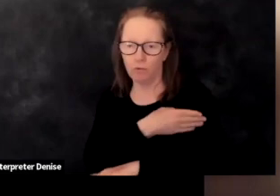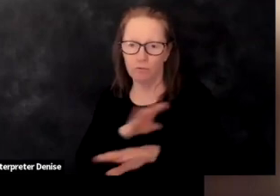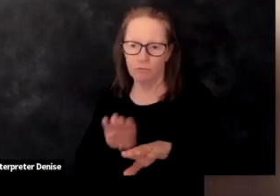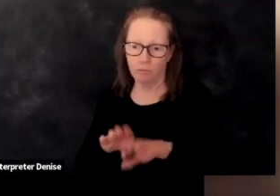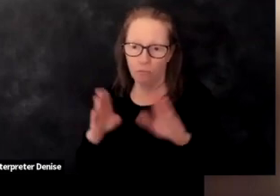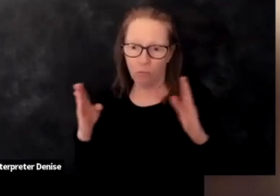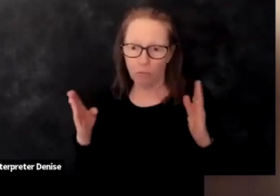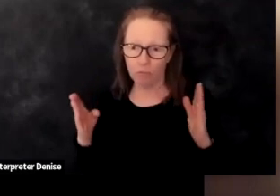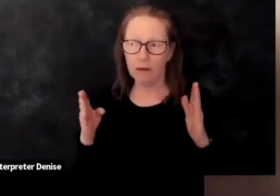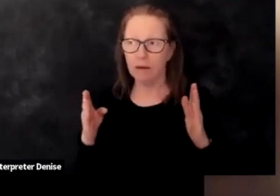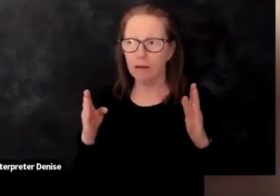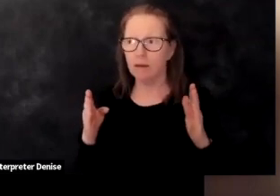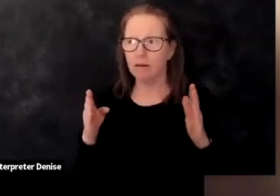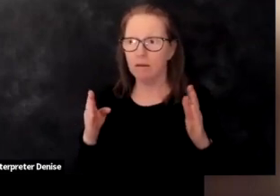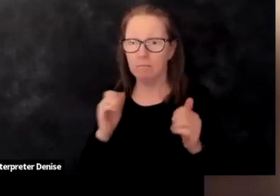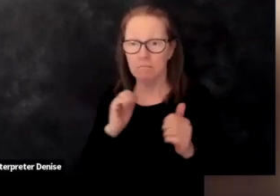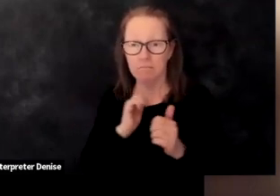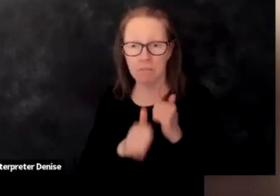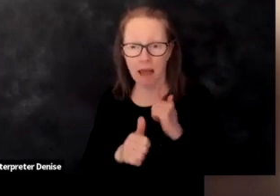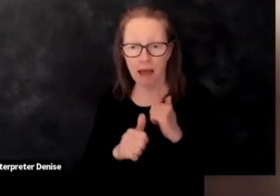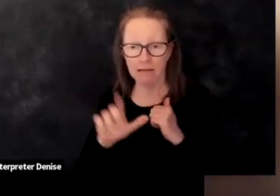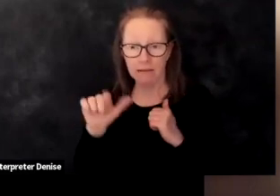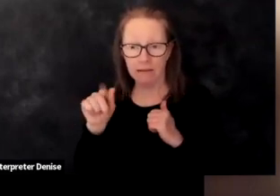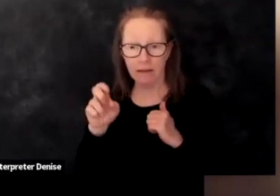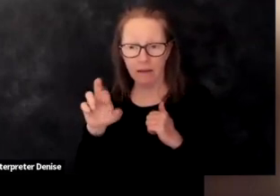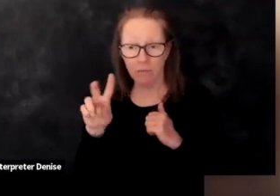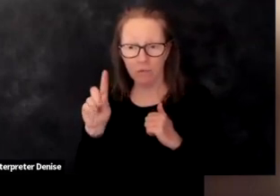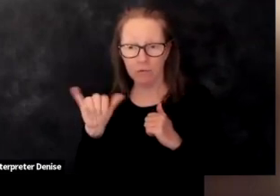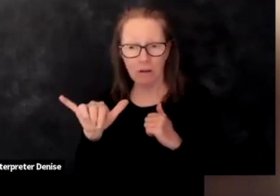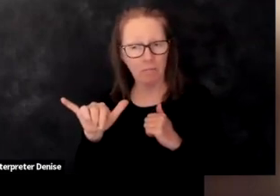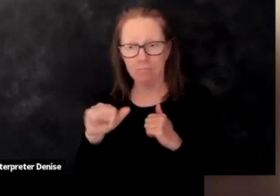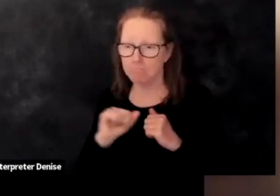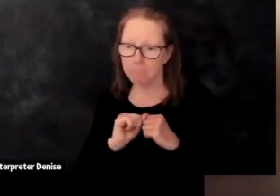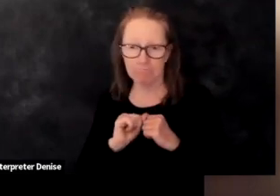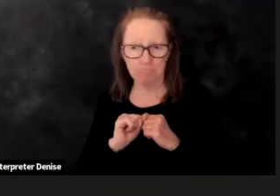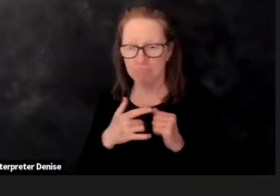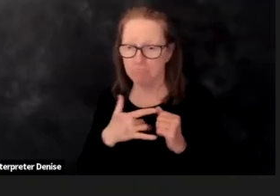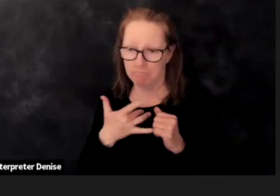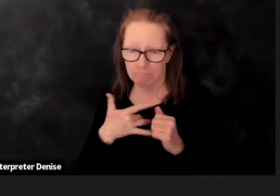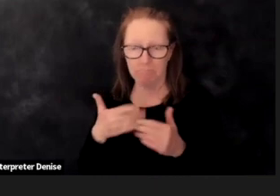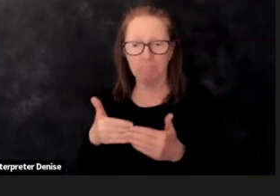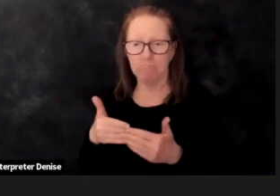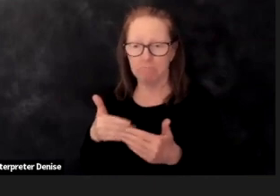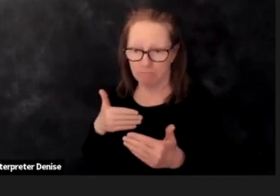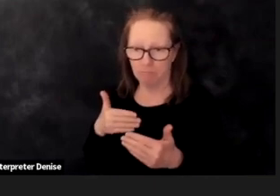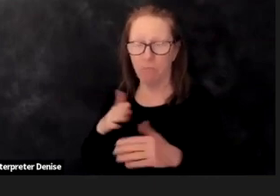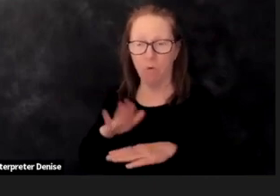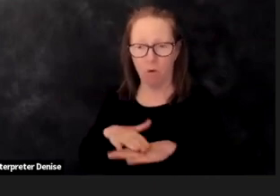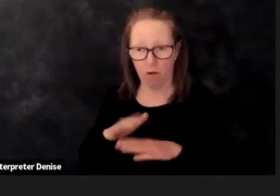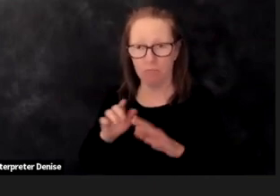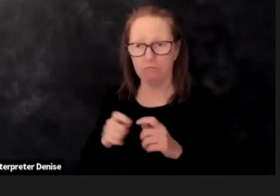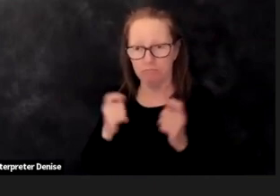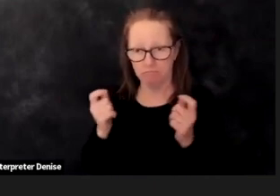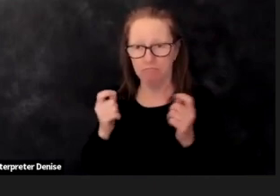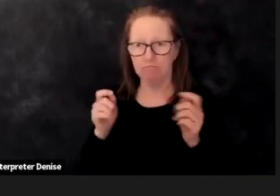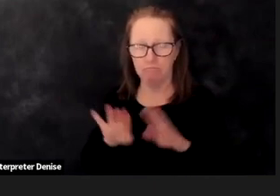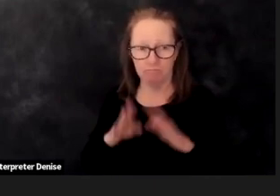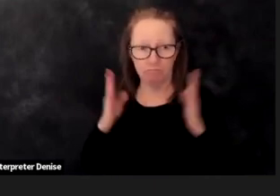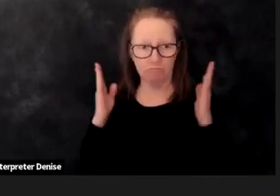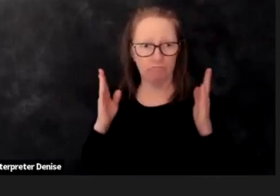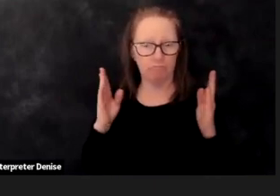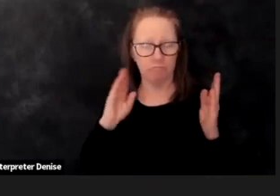be beyond Labor Day that the facility has reopened. Okay, and my second question would be, is